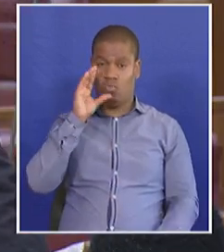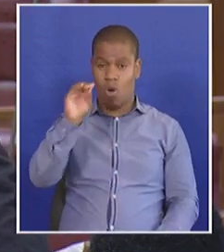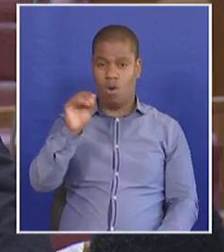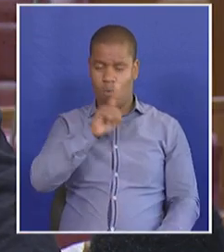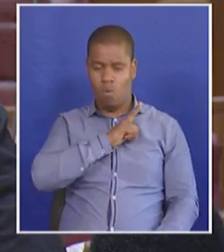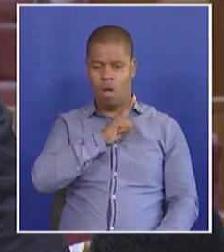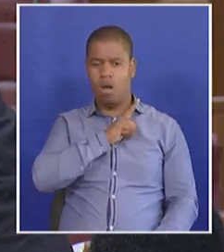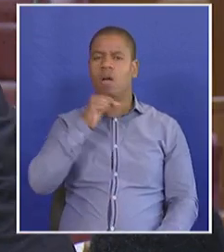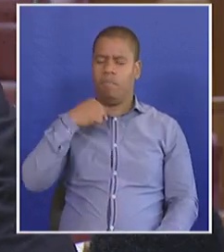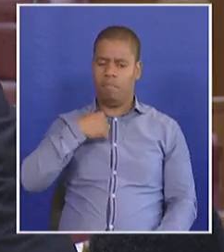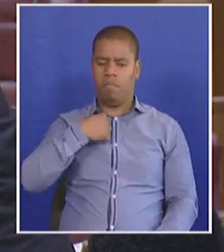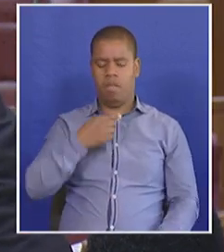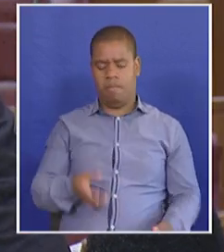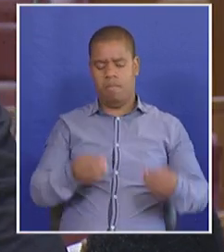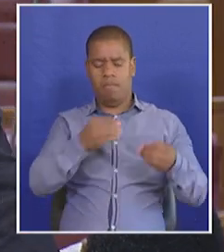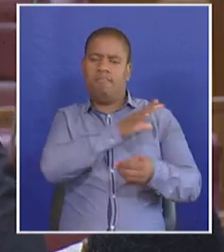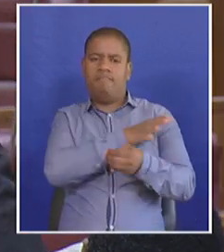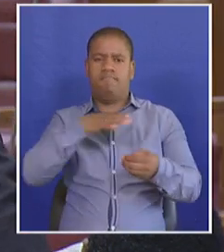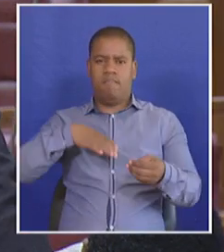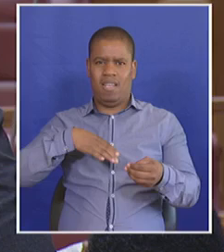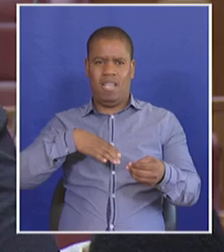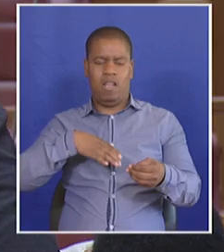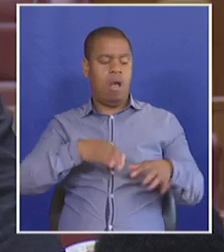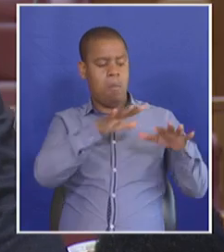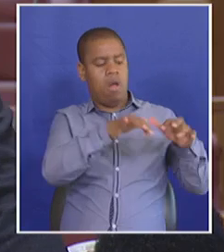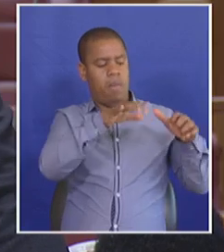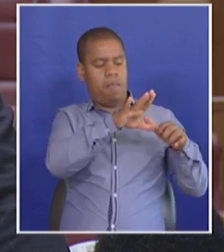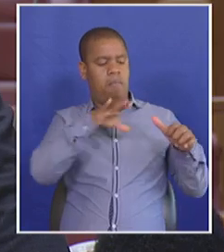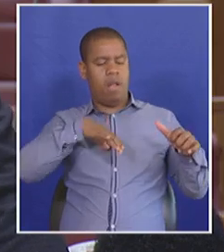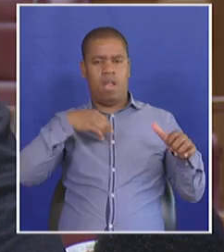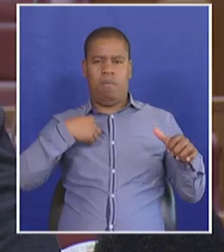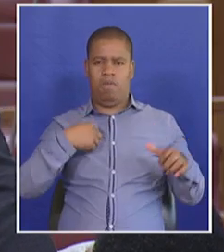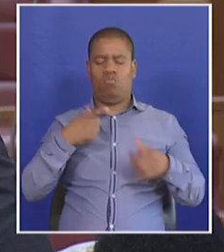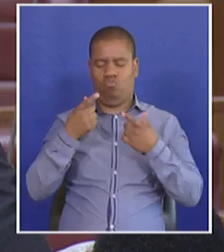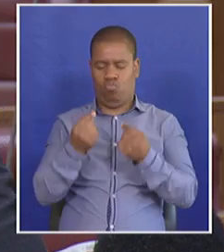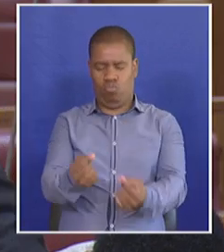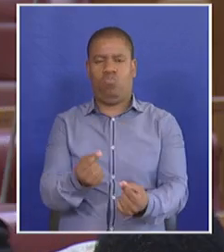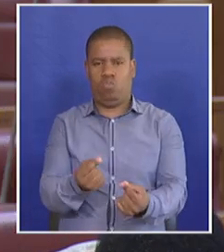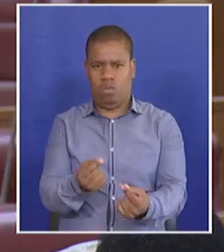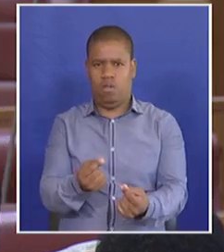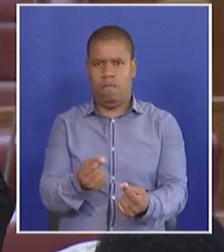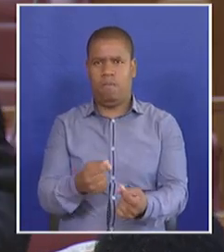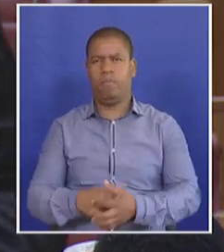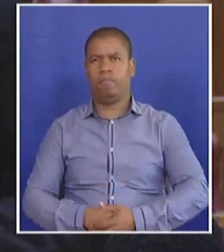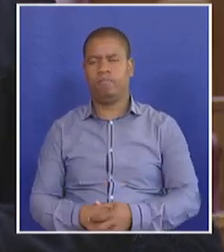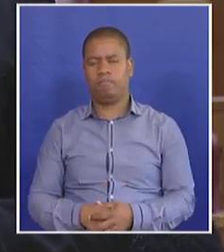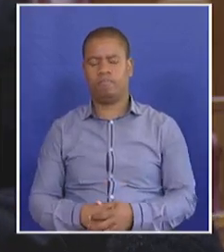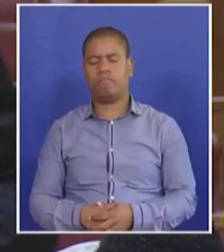I was mandated to do by Parliament, and that's what I did. Now,